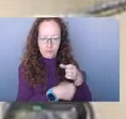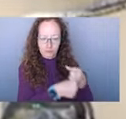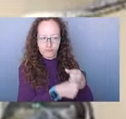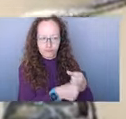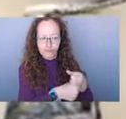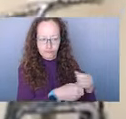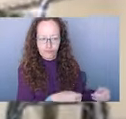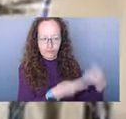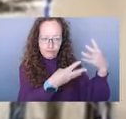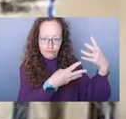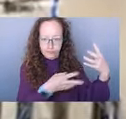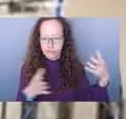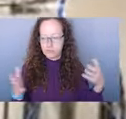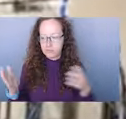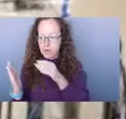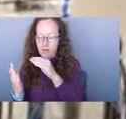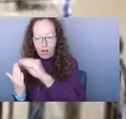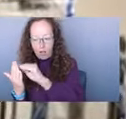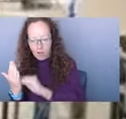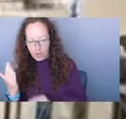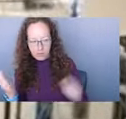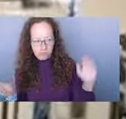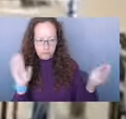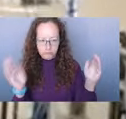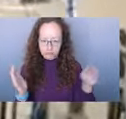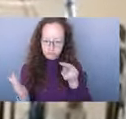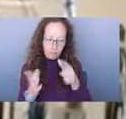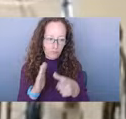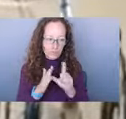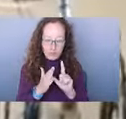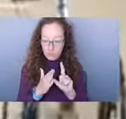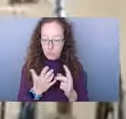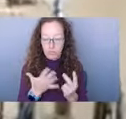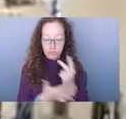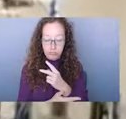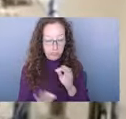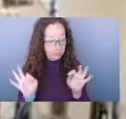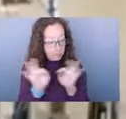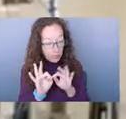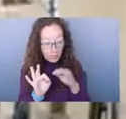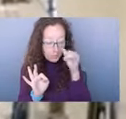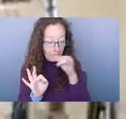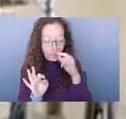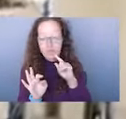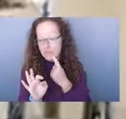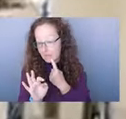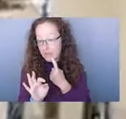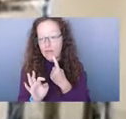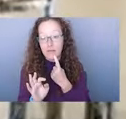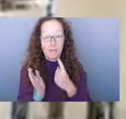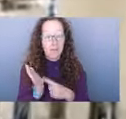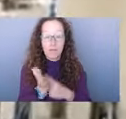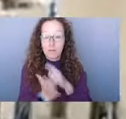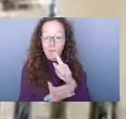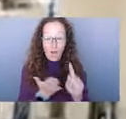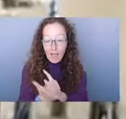take this job very important, and they will review this and sometimes spending upwards of an hour to review these logs to make sure that this